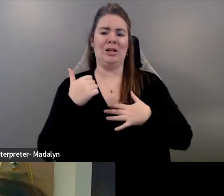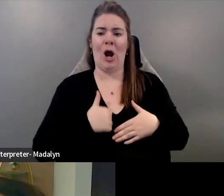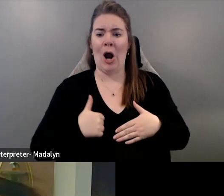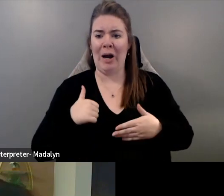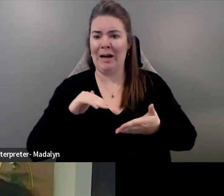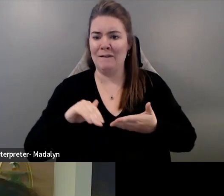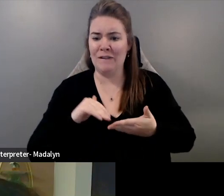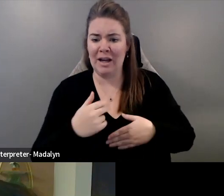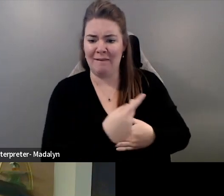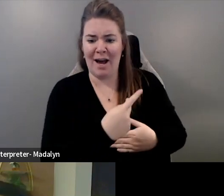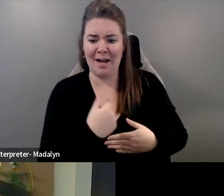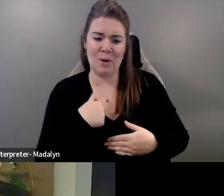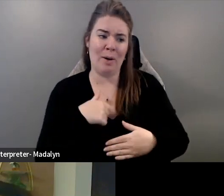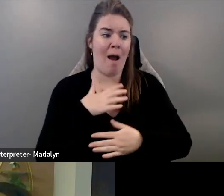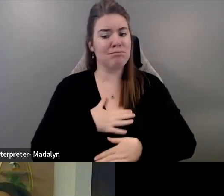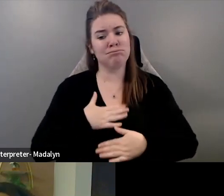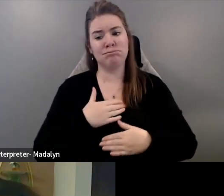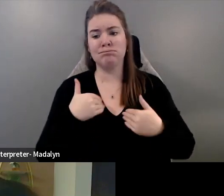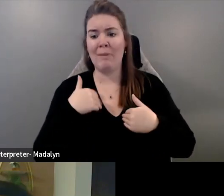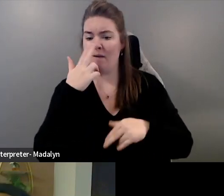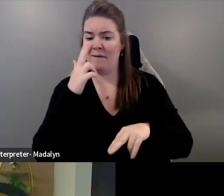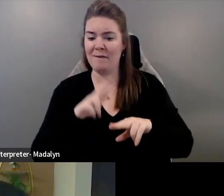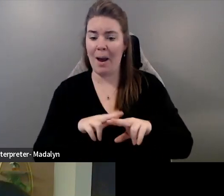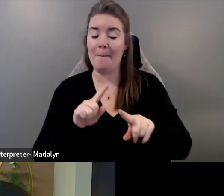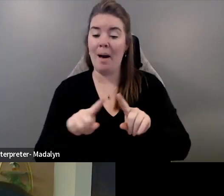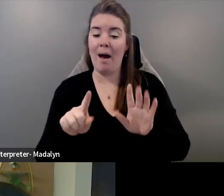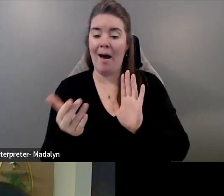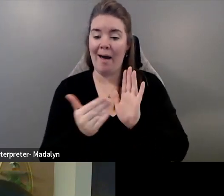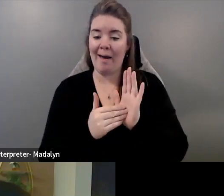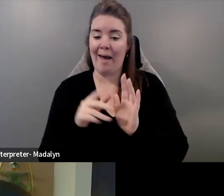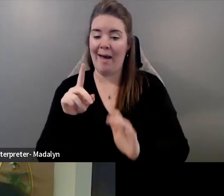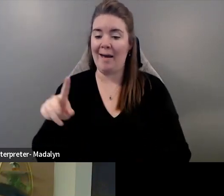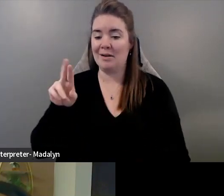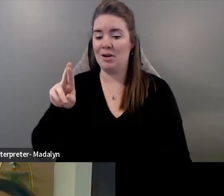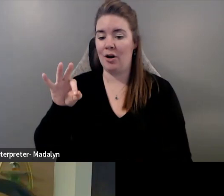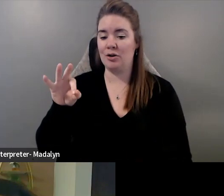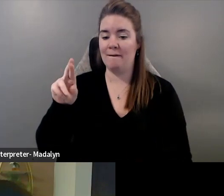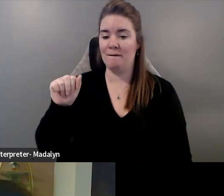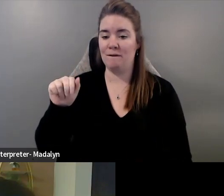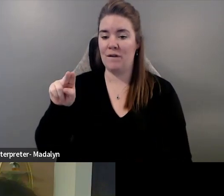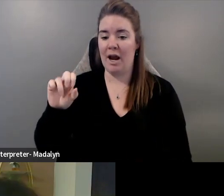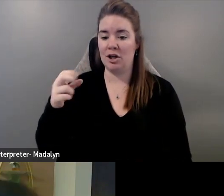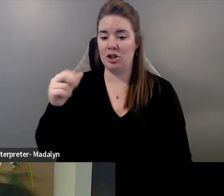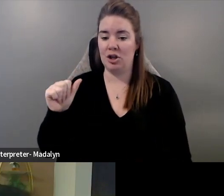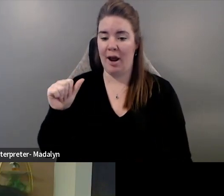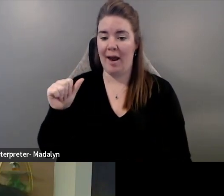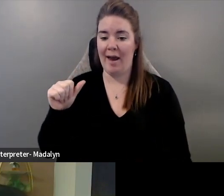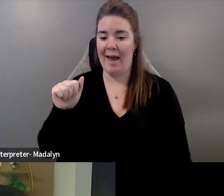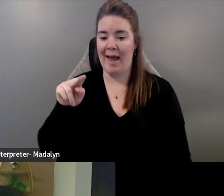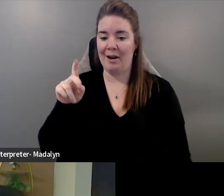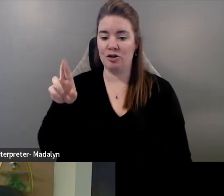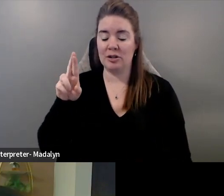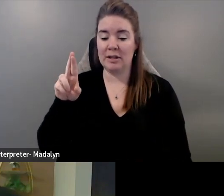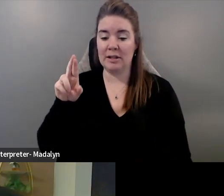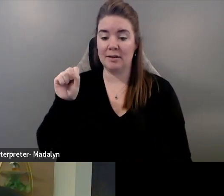know, having a good time and want you to as well. Again, Dr. Franche Anderson. I'm a brown skin,